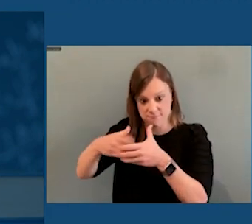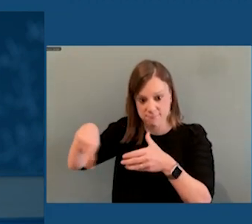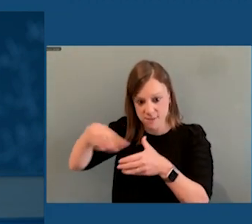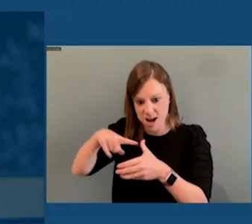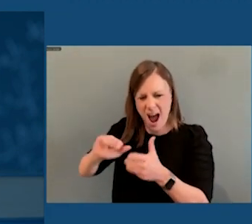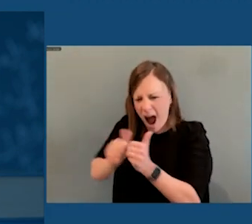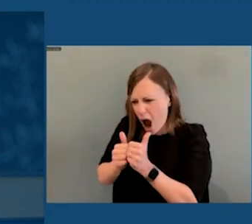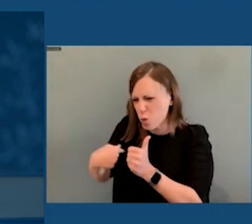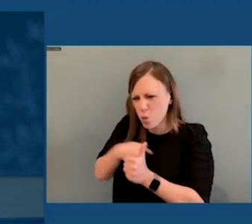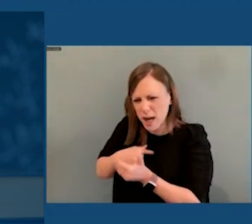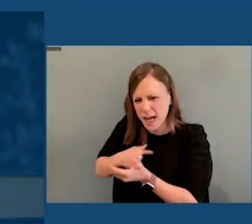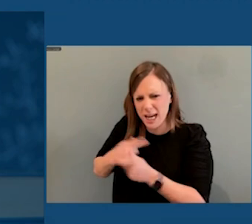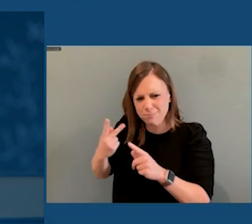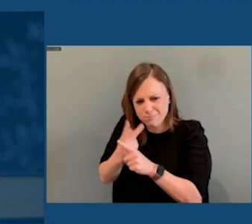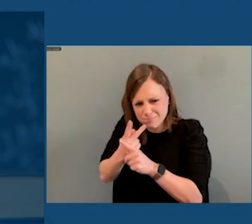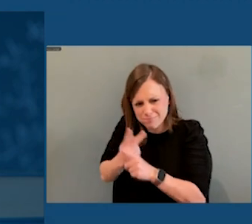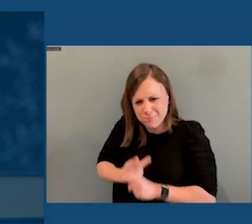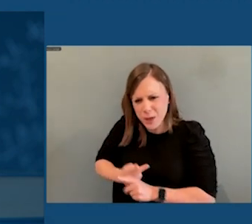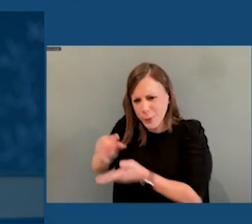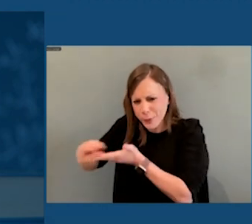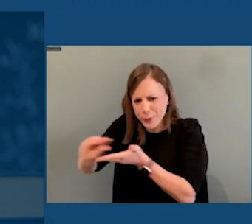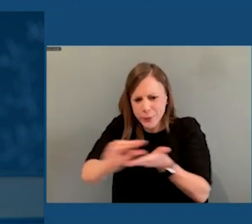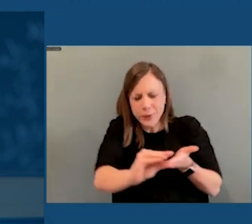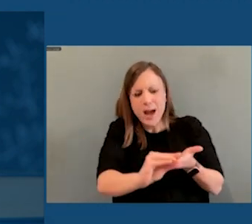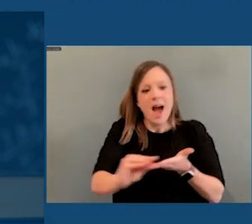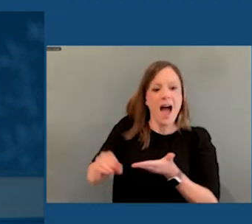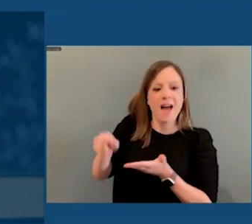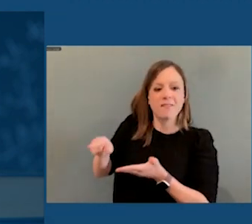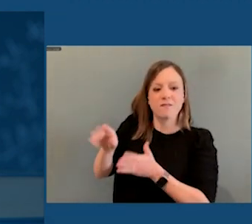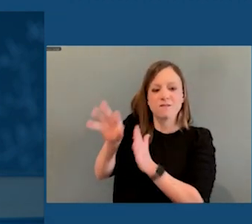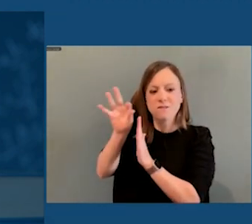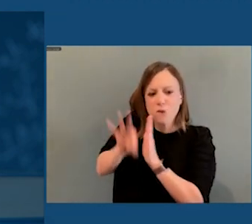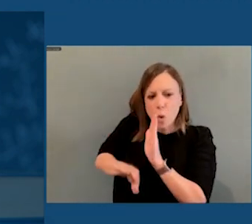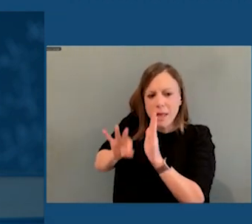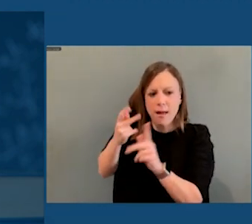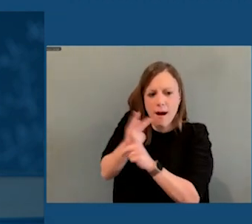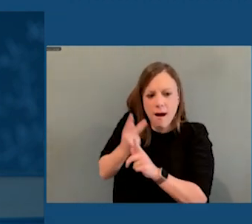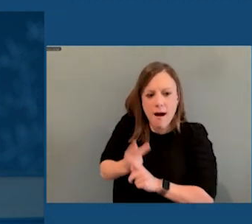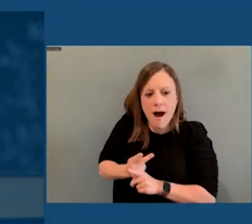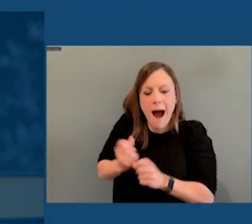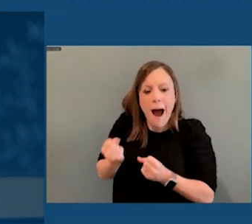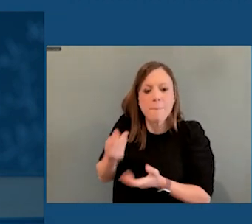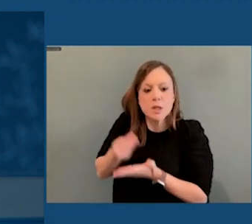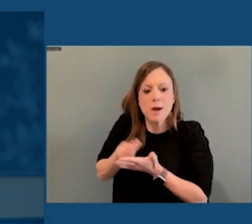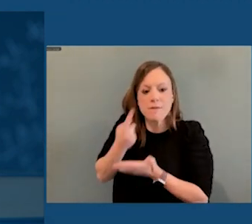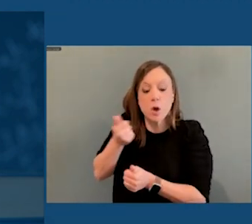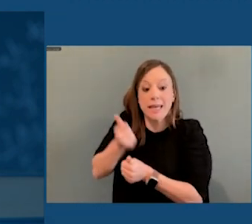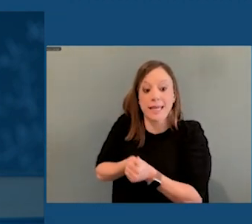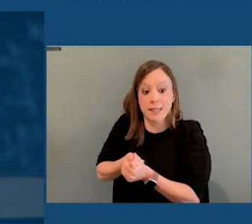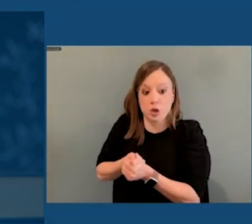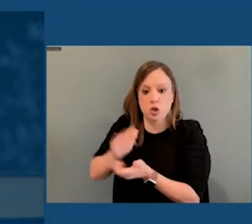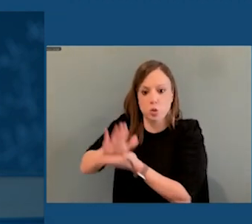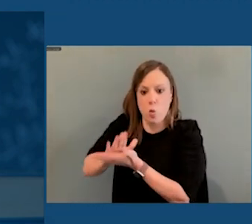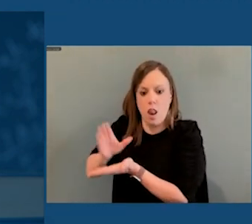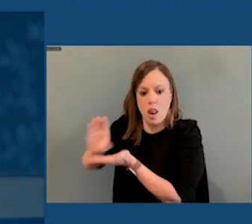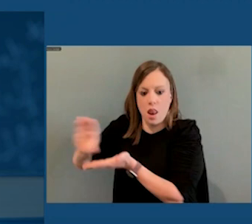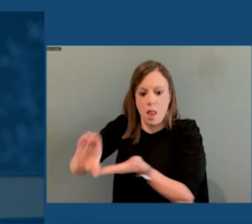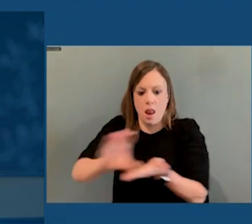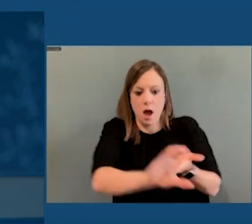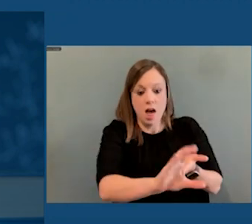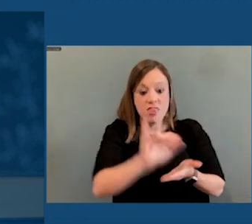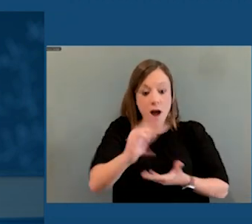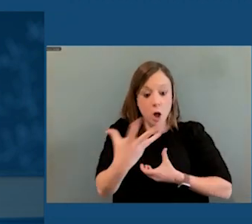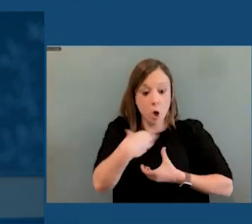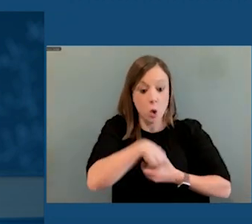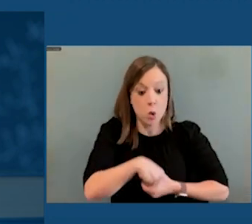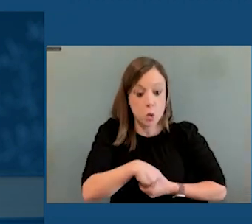overdue adjustments to the funding formula in next year's budget. This includes the hold harmless provision, which ensures